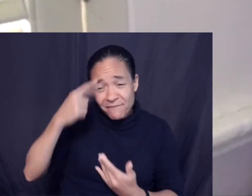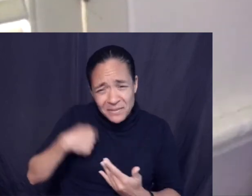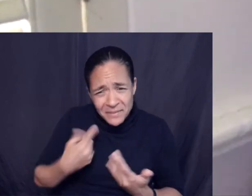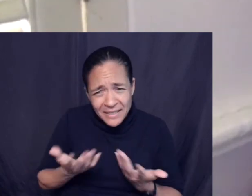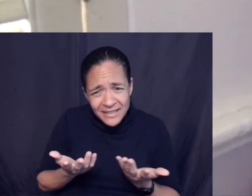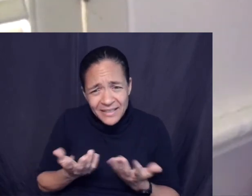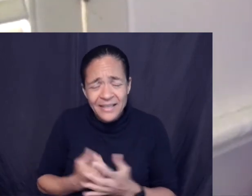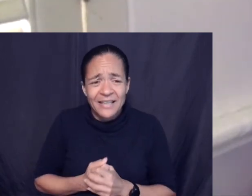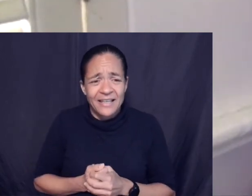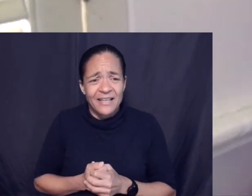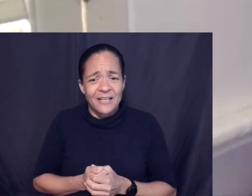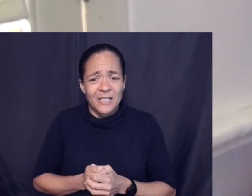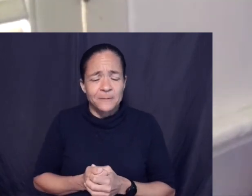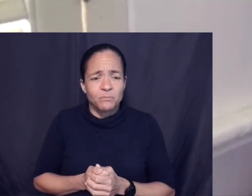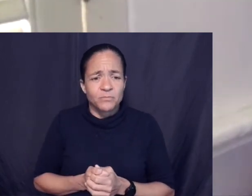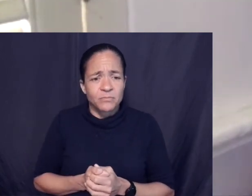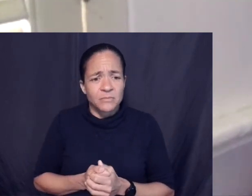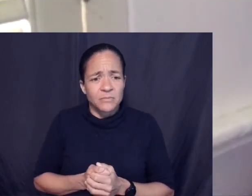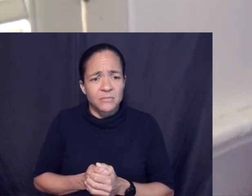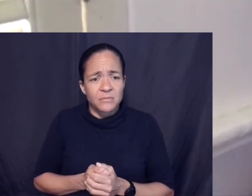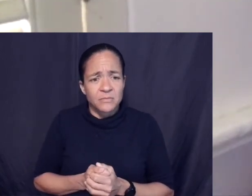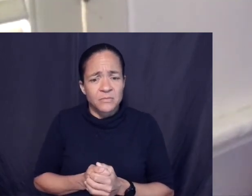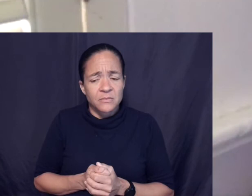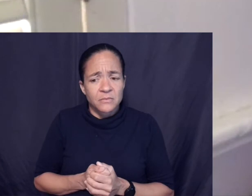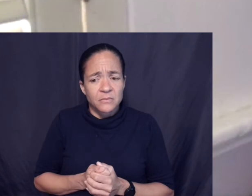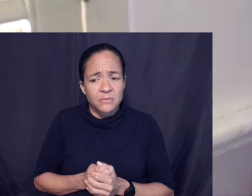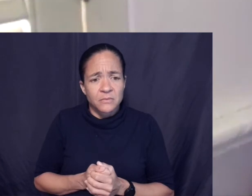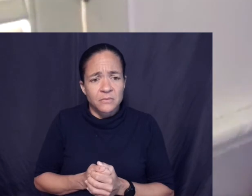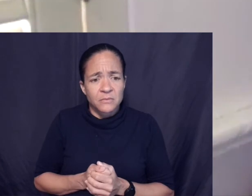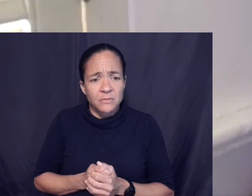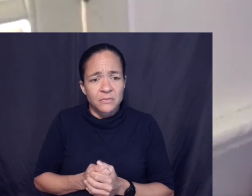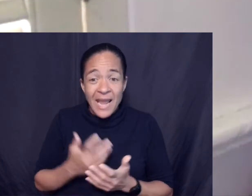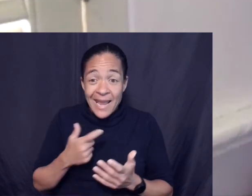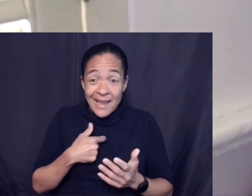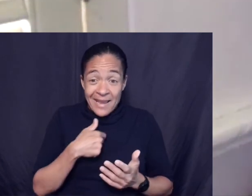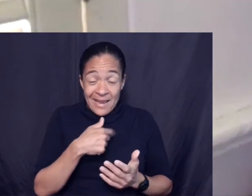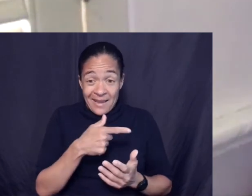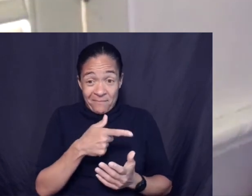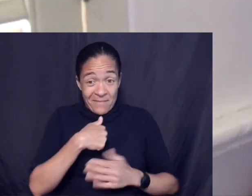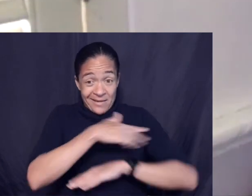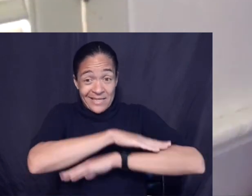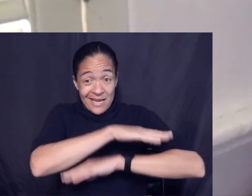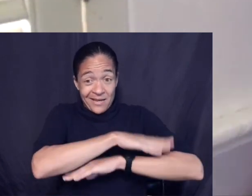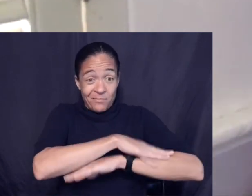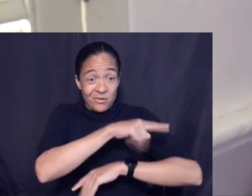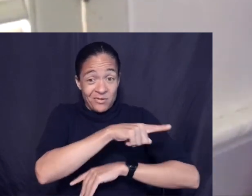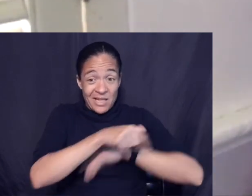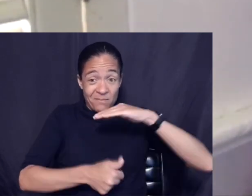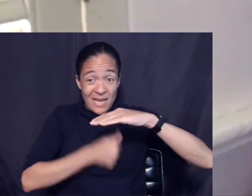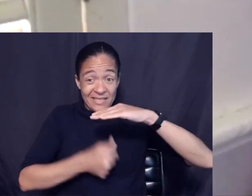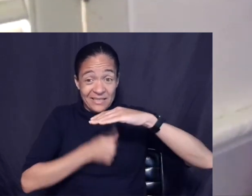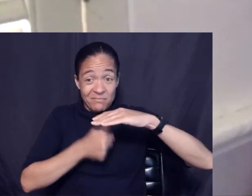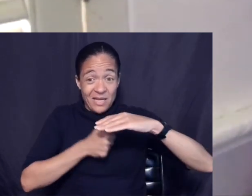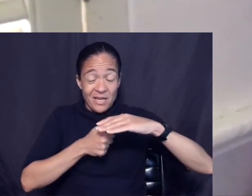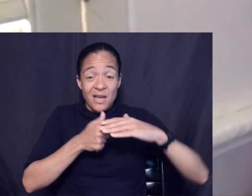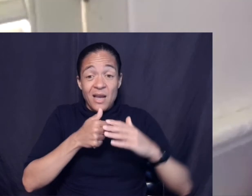sad, because I have an entire table full of medical bills down